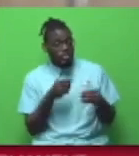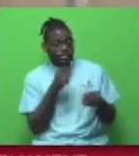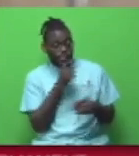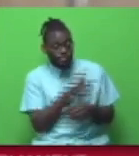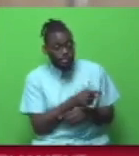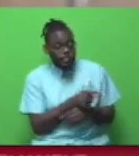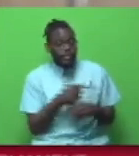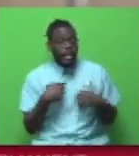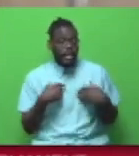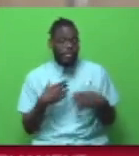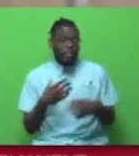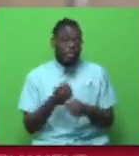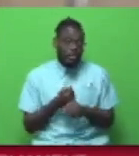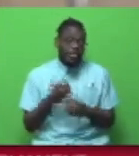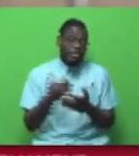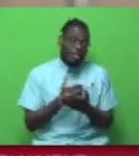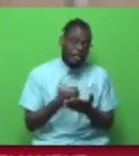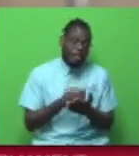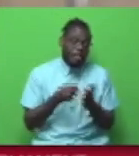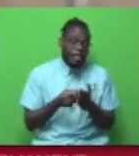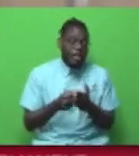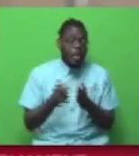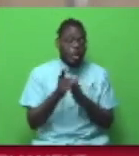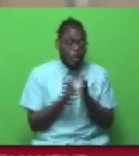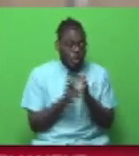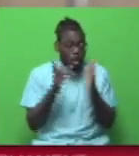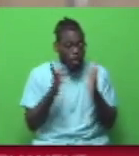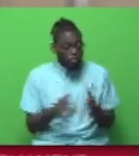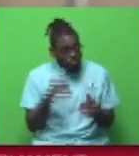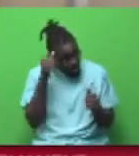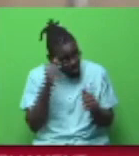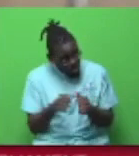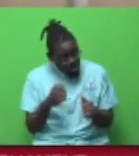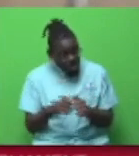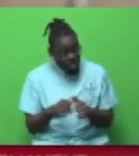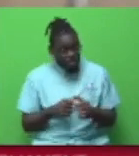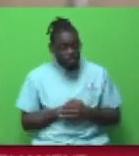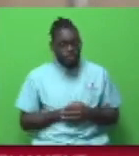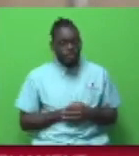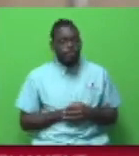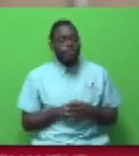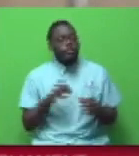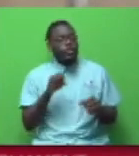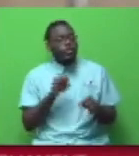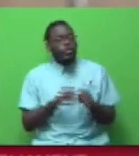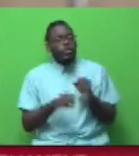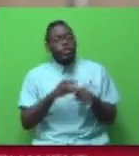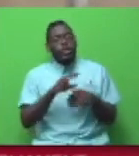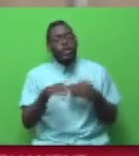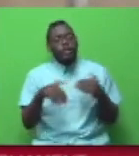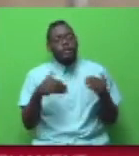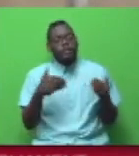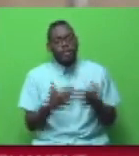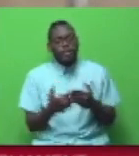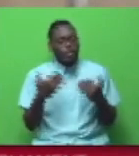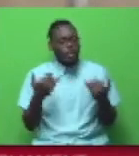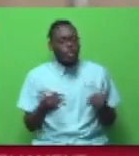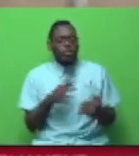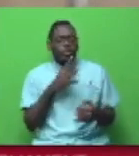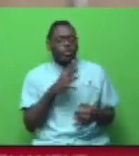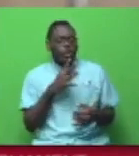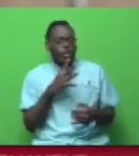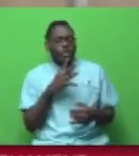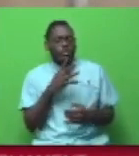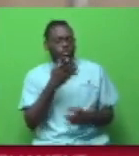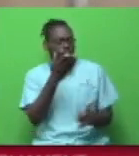deal with those fees. So, Mr. Vice President, that is the extent to which I will deal with those issues, because I appreciate that I